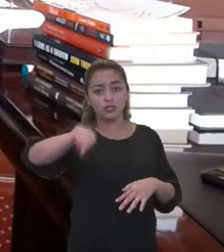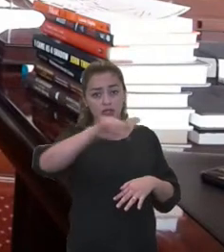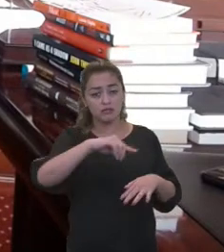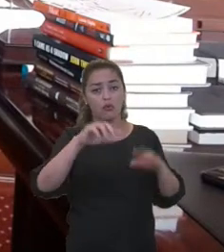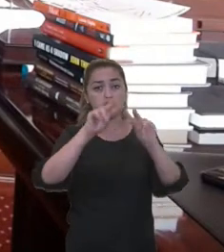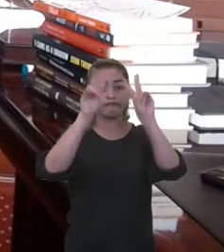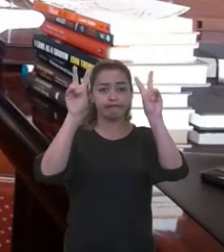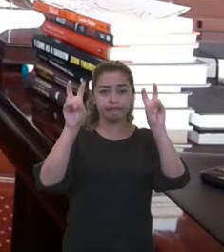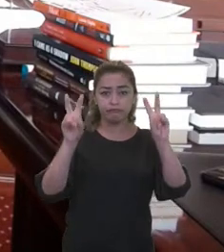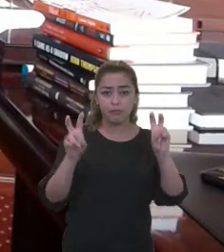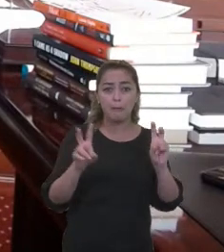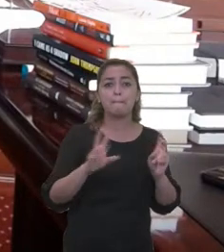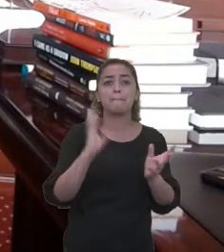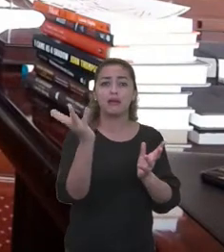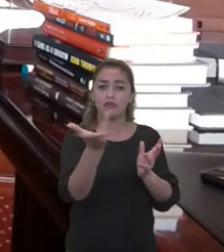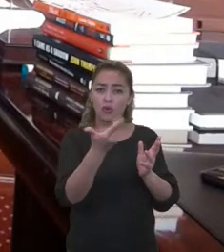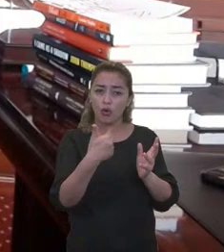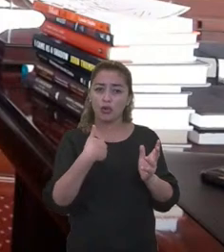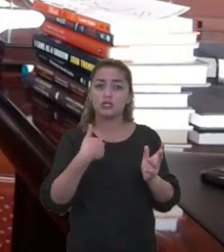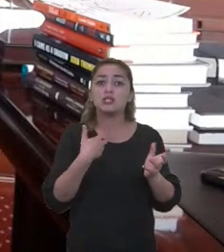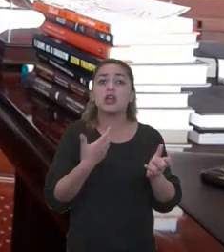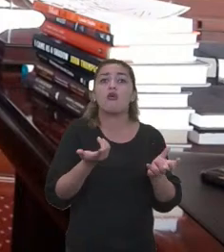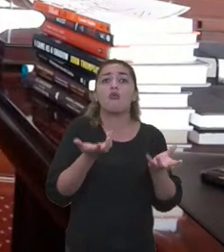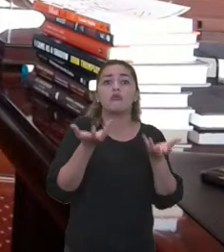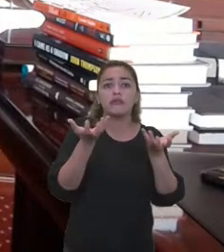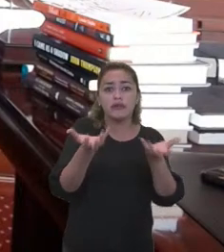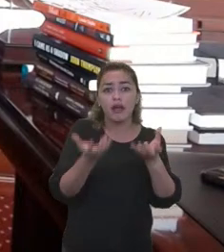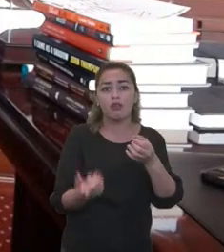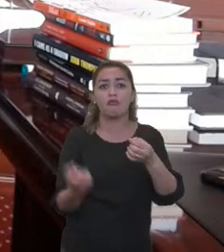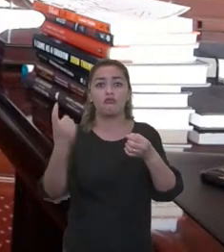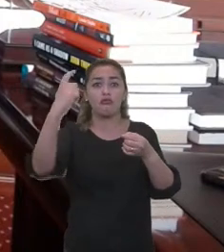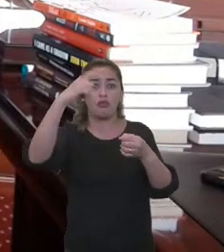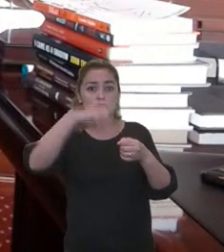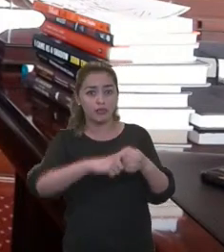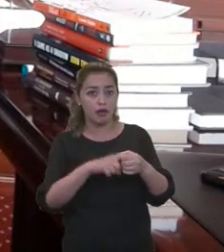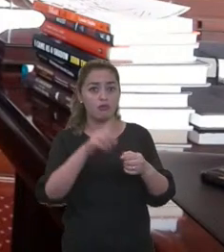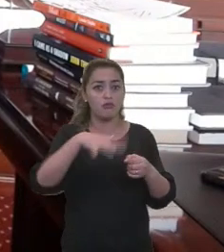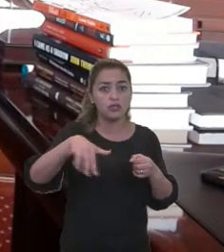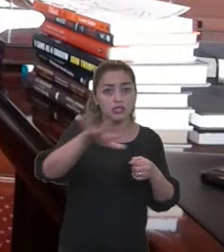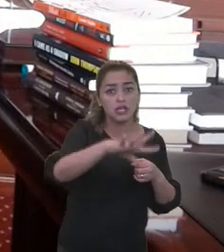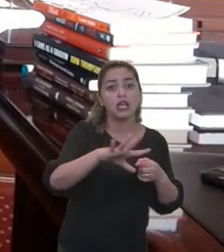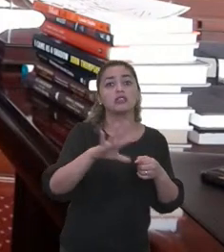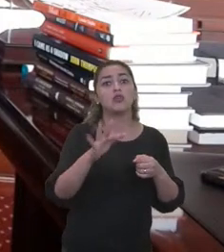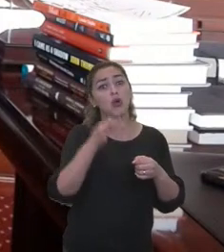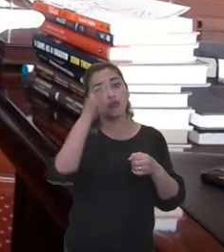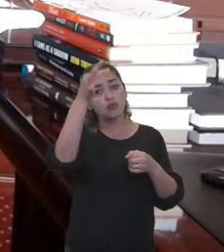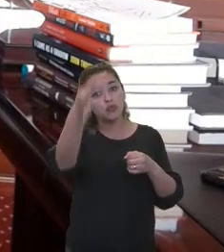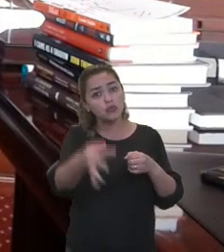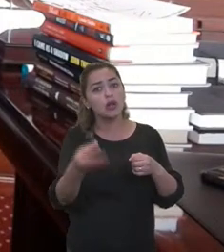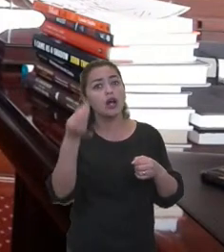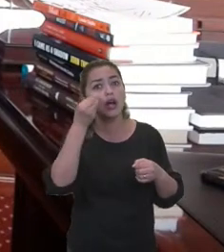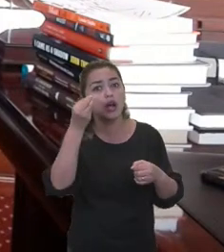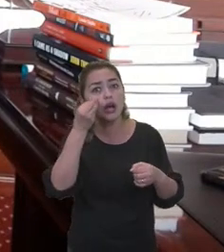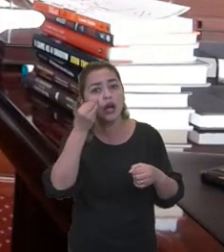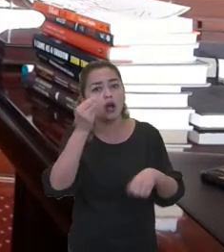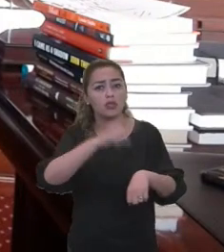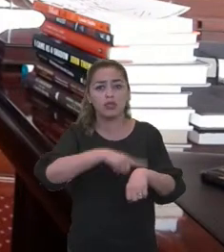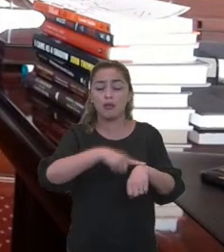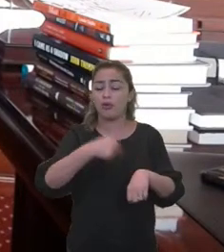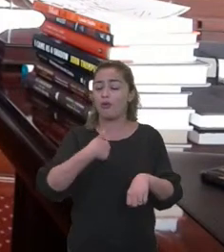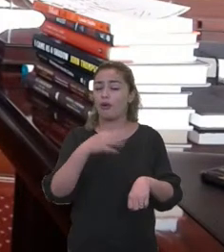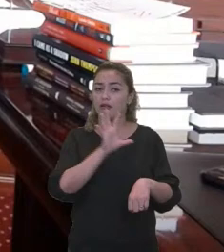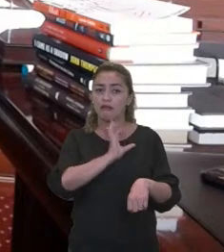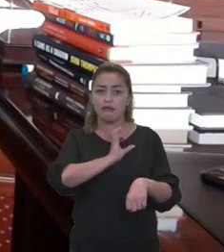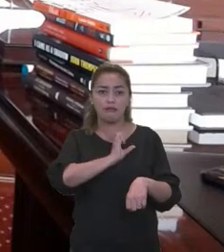hope to come down there soon and spend time with you all in the future, because I do love a nice trip to Brazil. But do have a wonderful